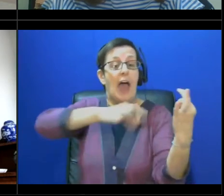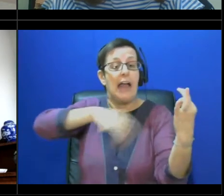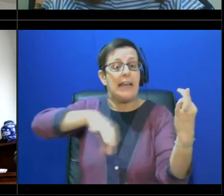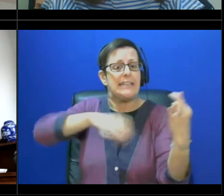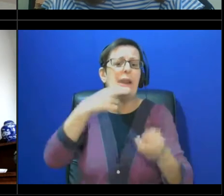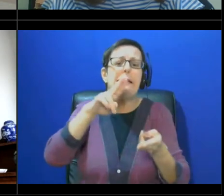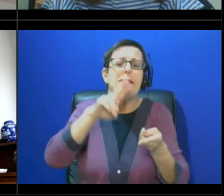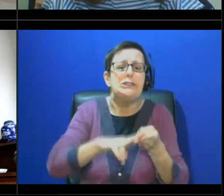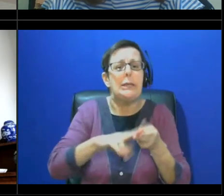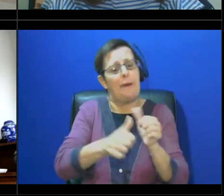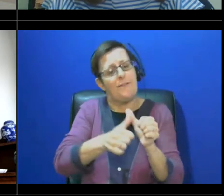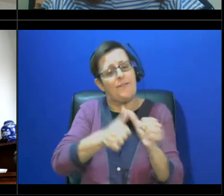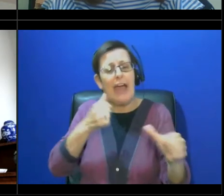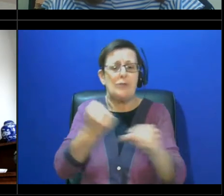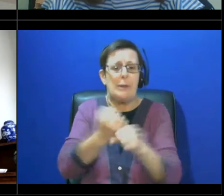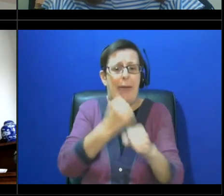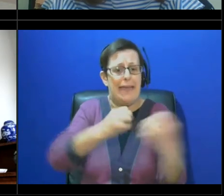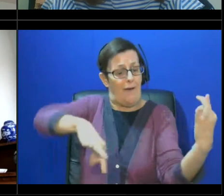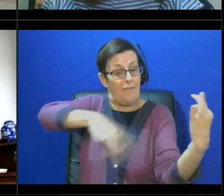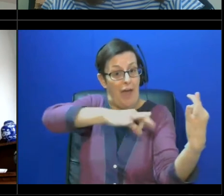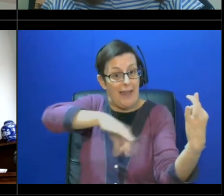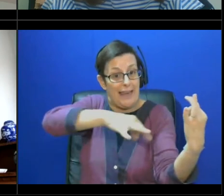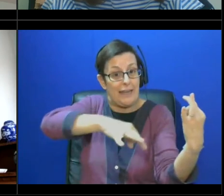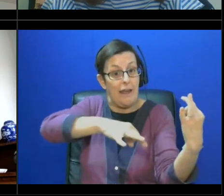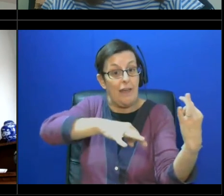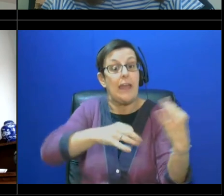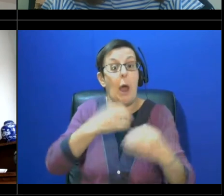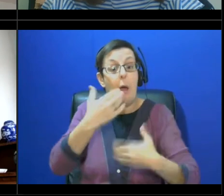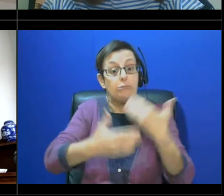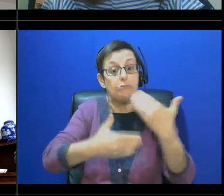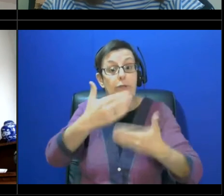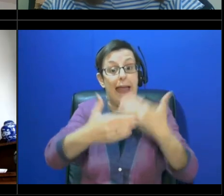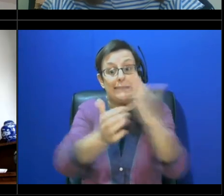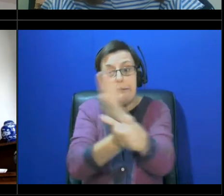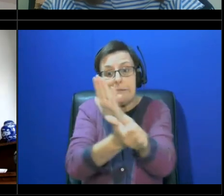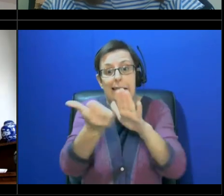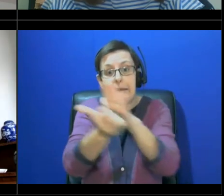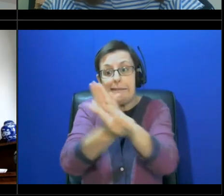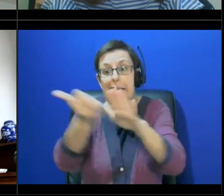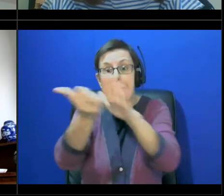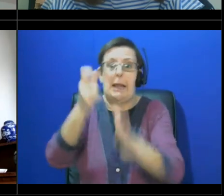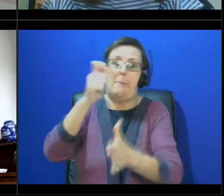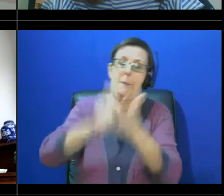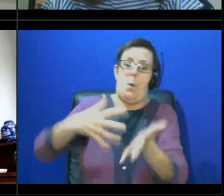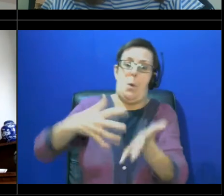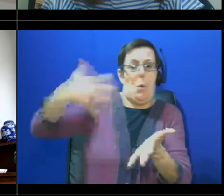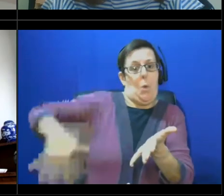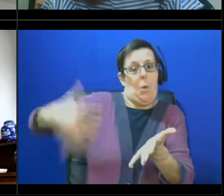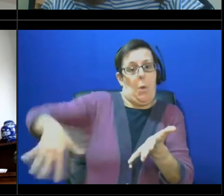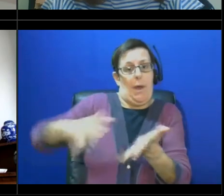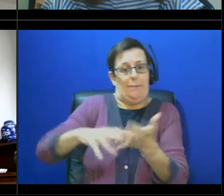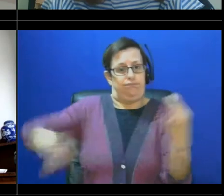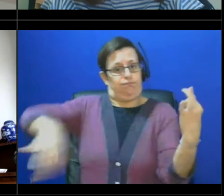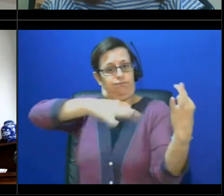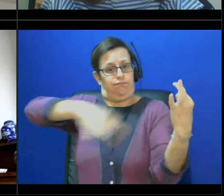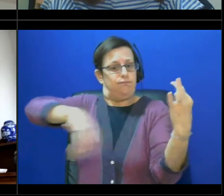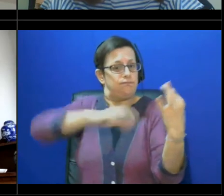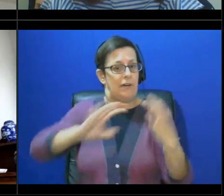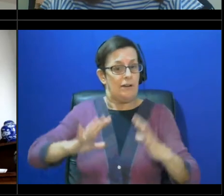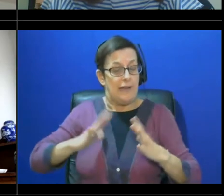factory made violin, and the option then as they progress up to their Stradivarius, so many options in between. So we're constantly